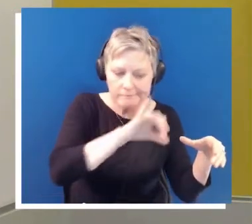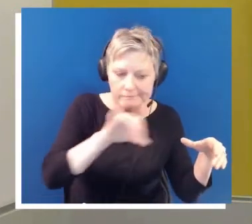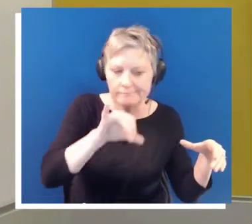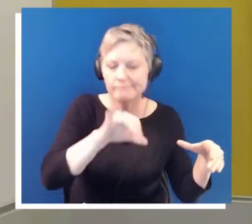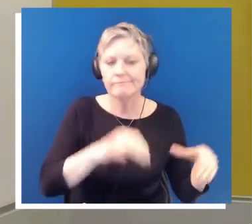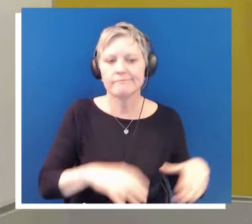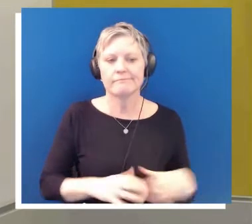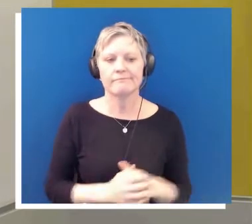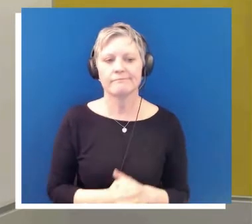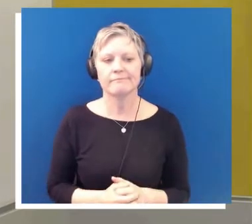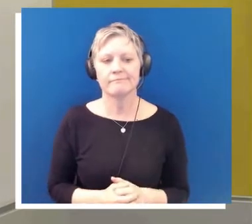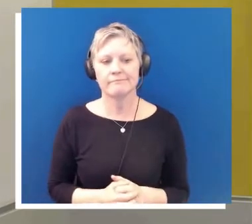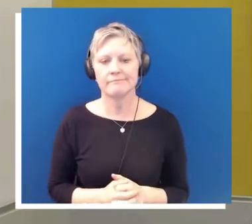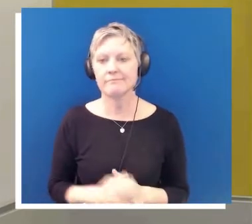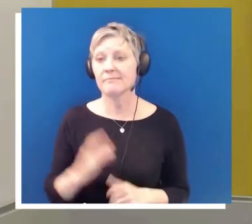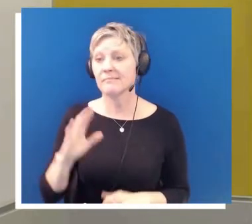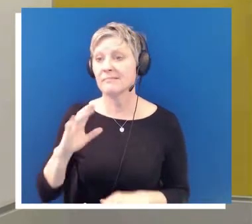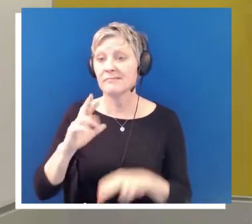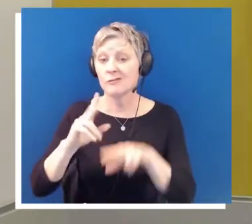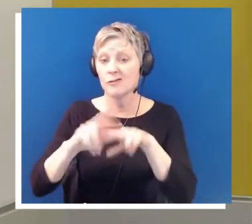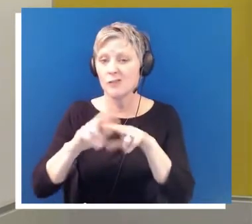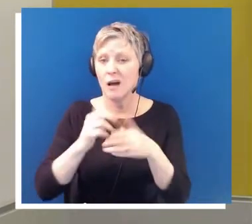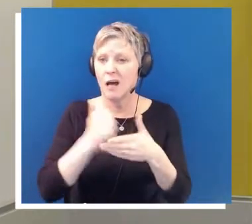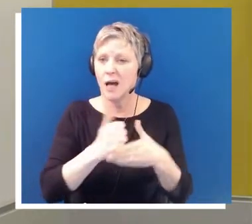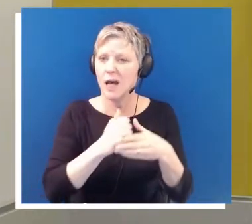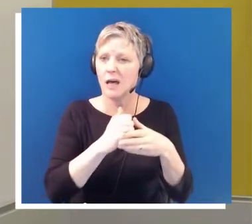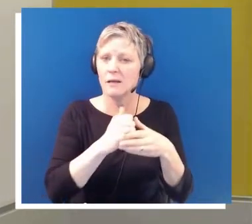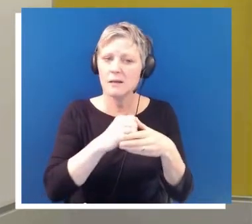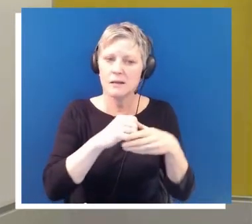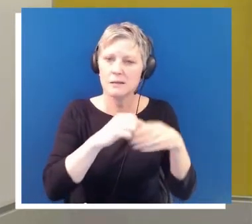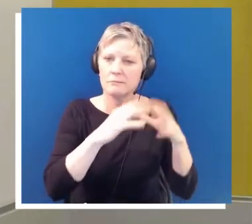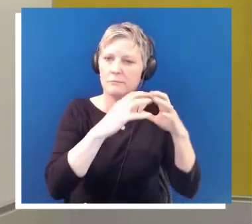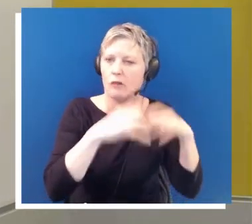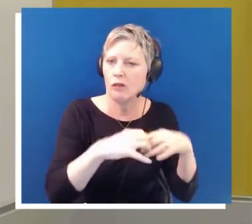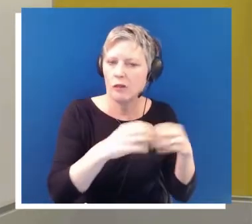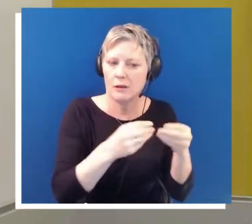More salt, have that break down a little bit more.